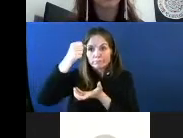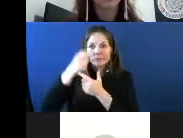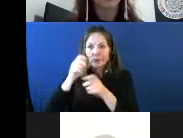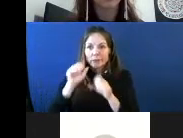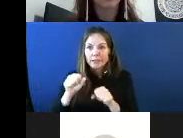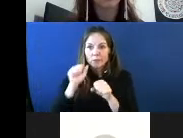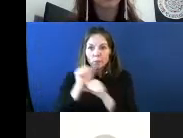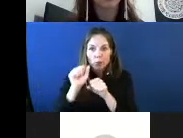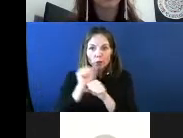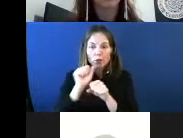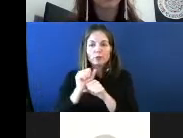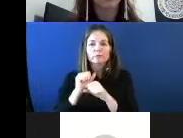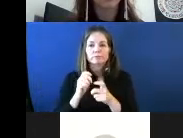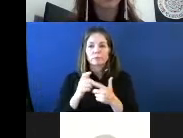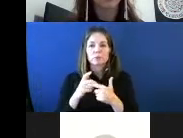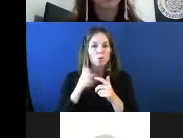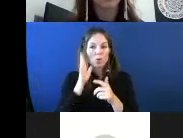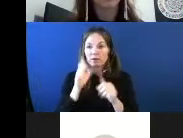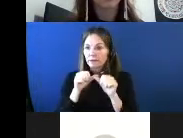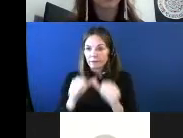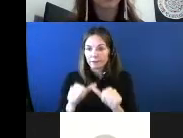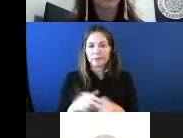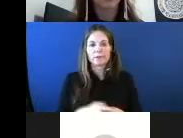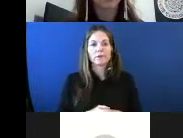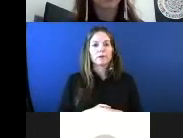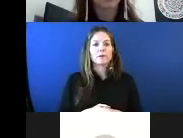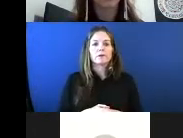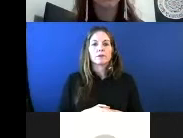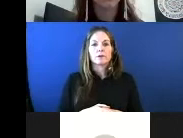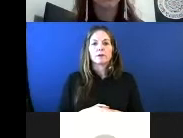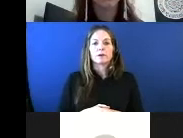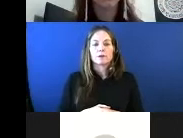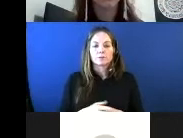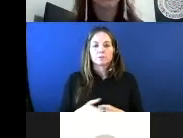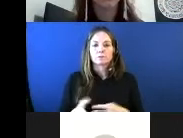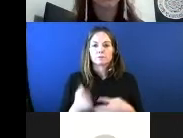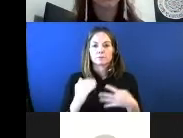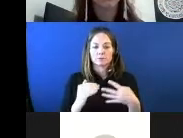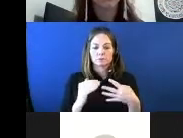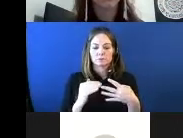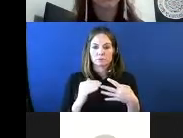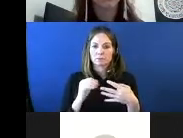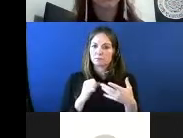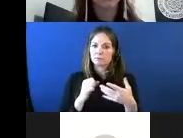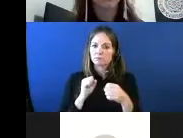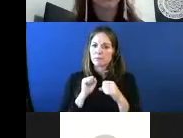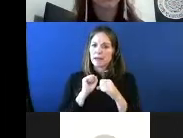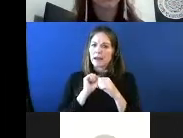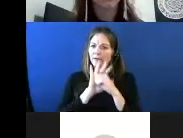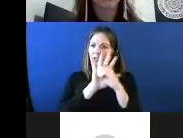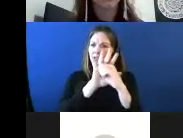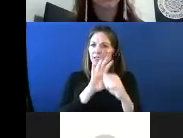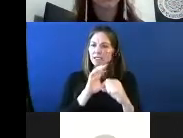continue working on that front. We also plan to have a little bit of an advocacy role and a strategic role